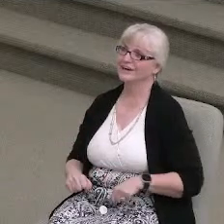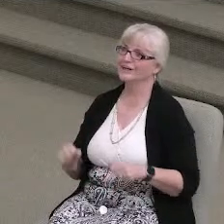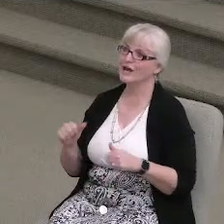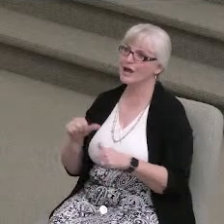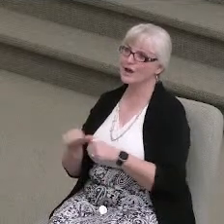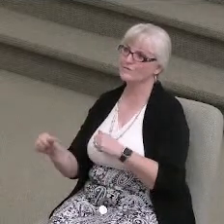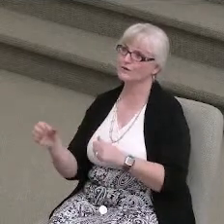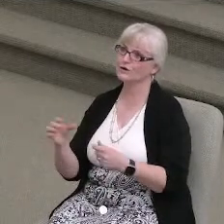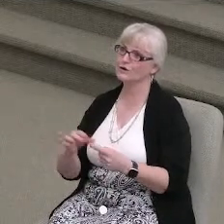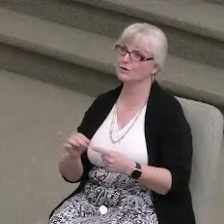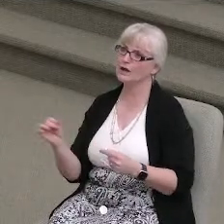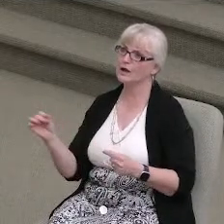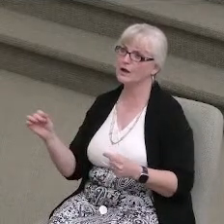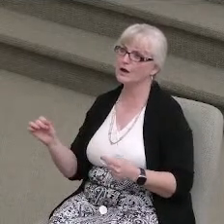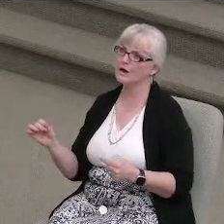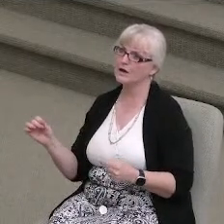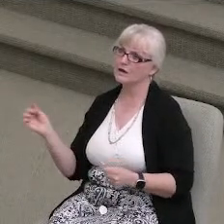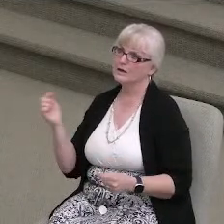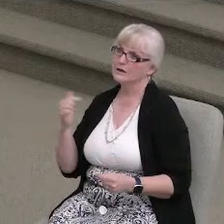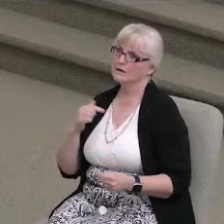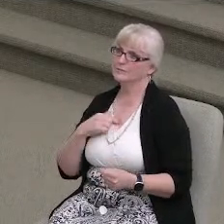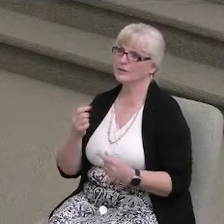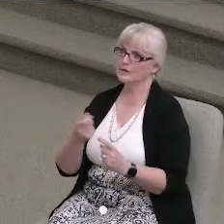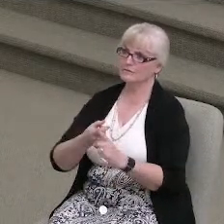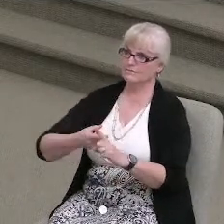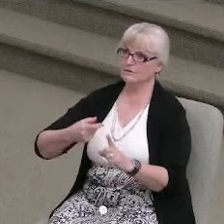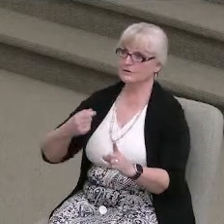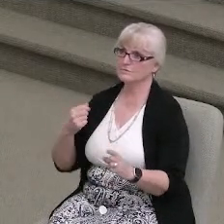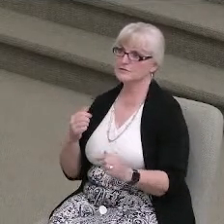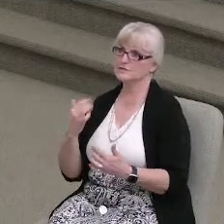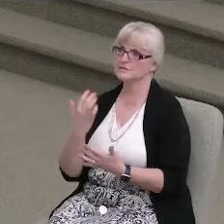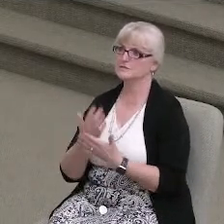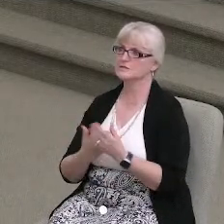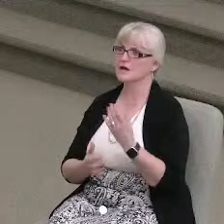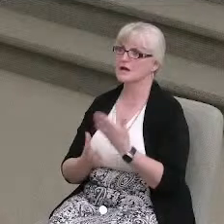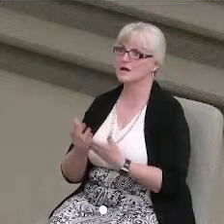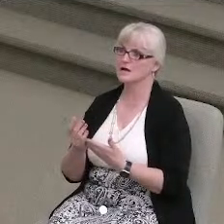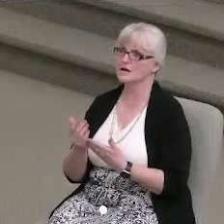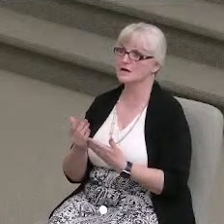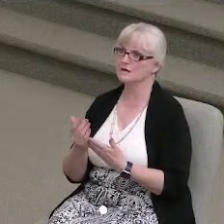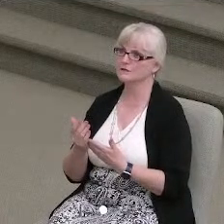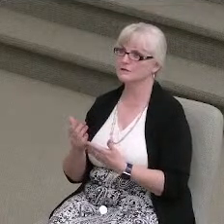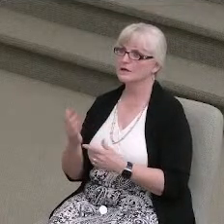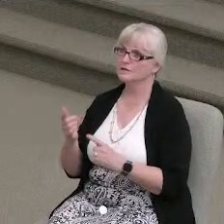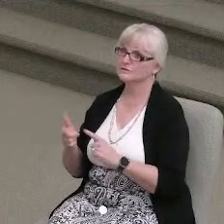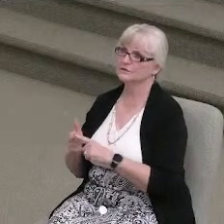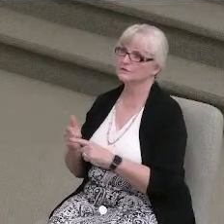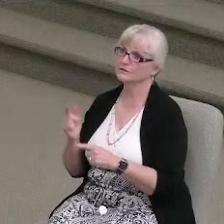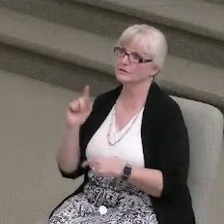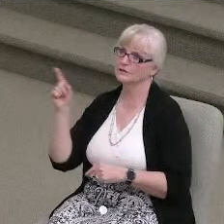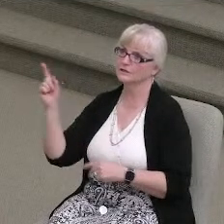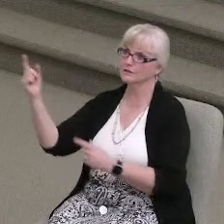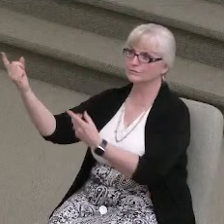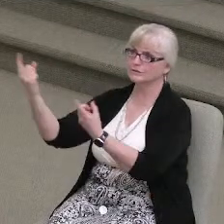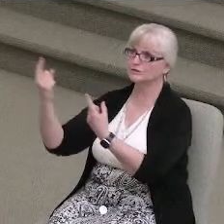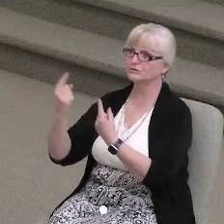can ever pluck me from his hand, till